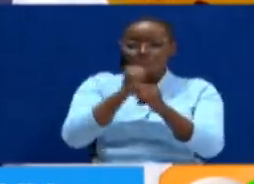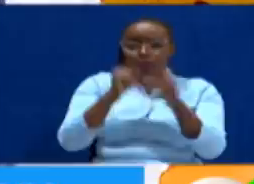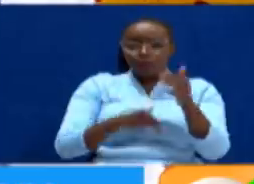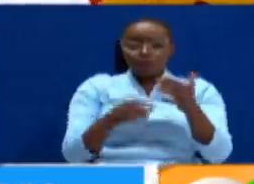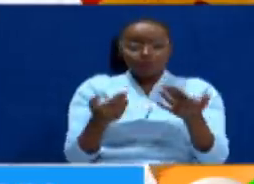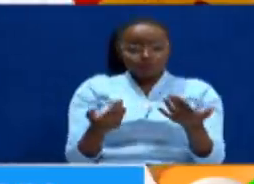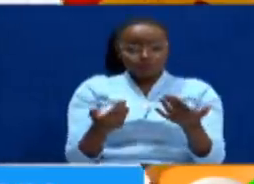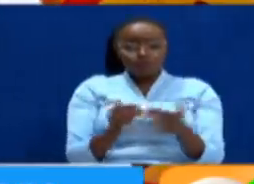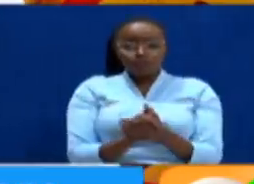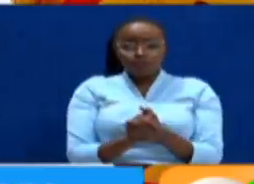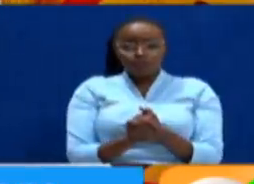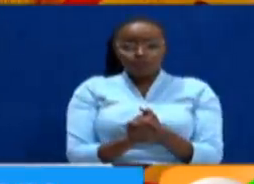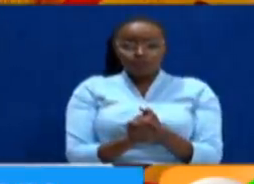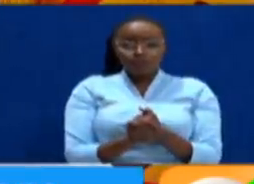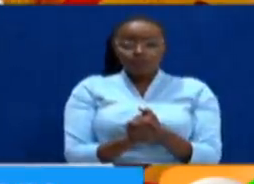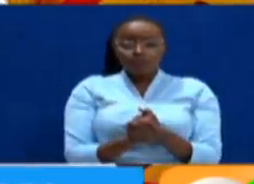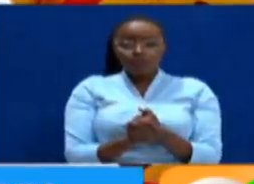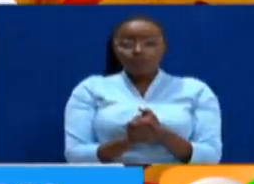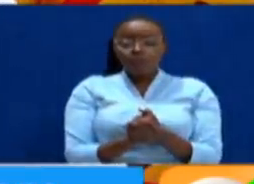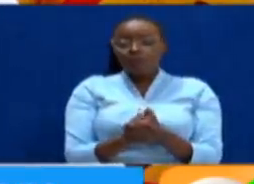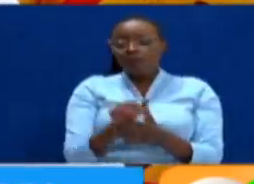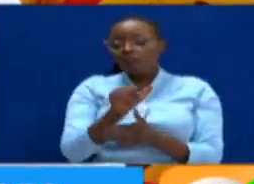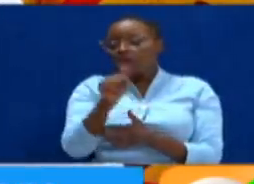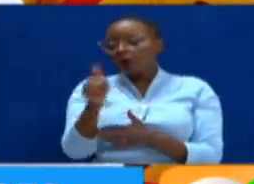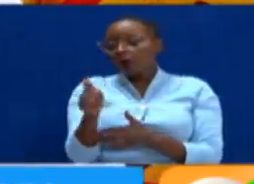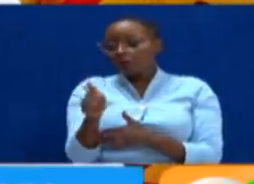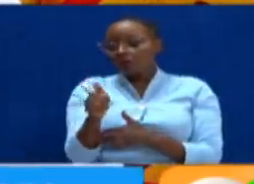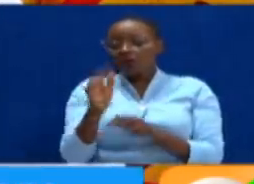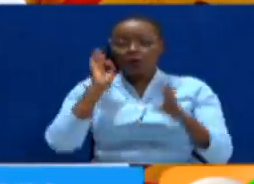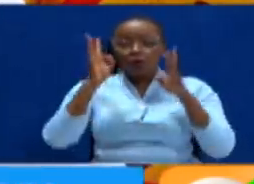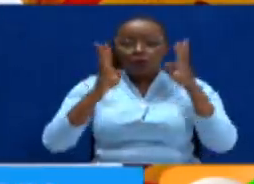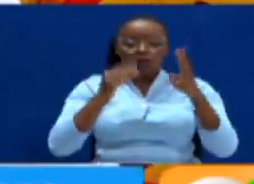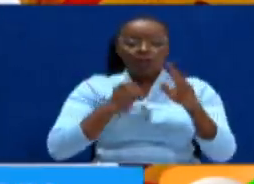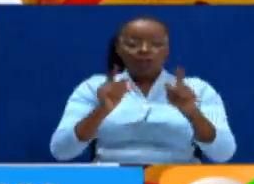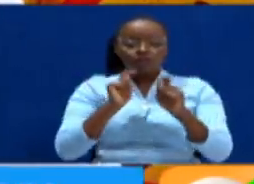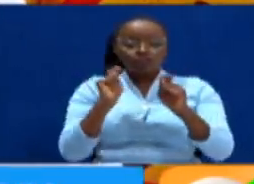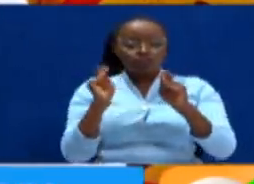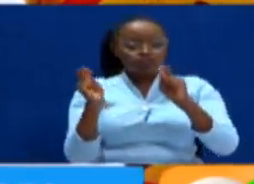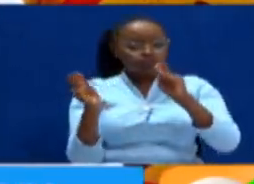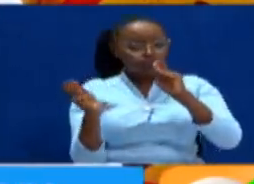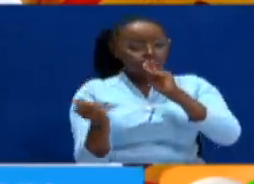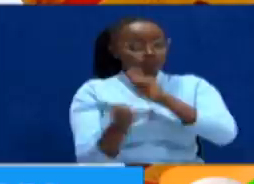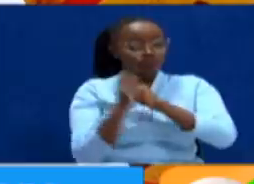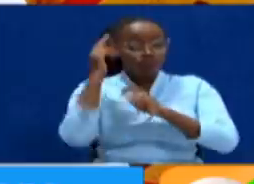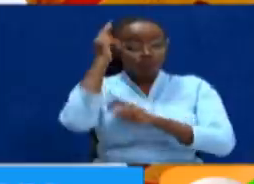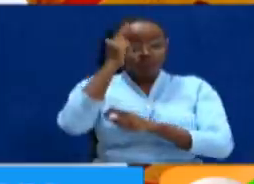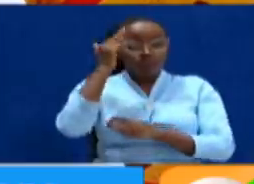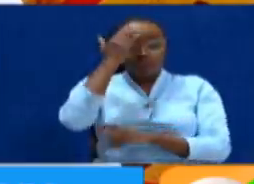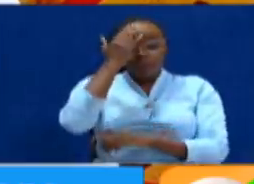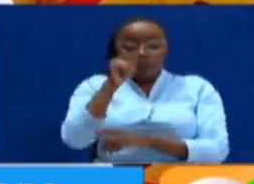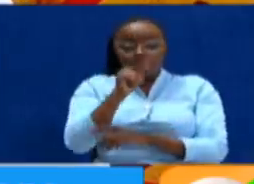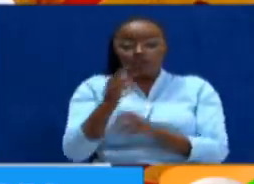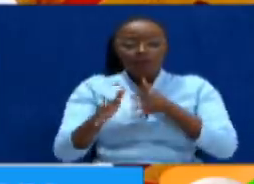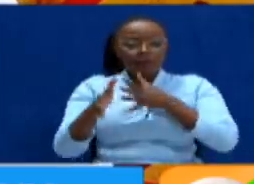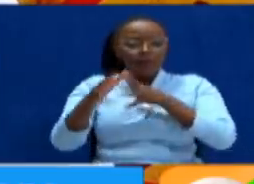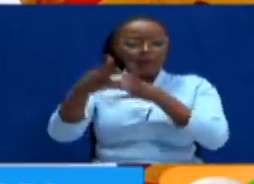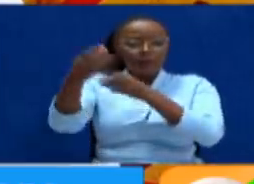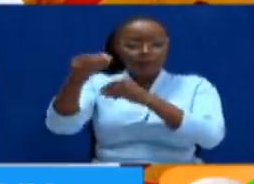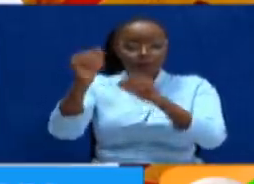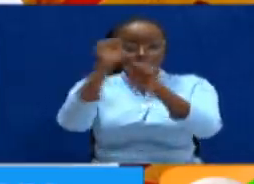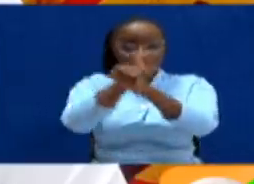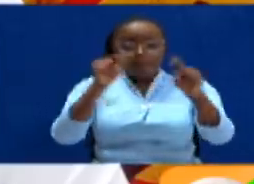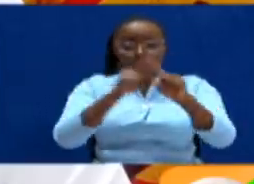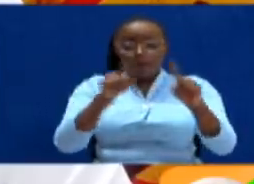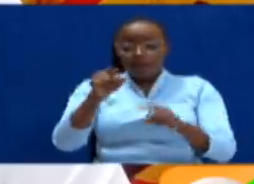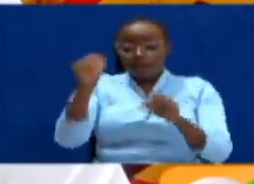to? The rest are going to worry about the transition. And that's the reason they are trooping to him. But it is